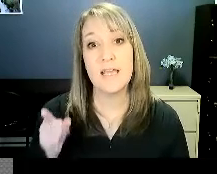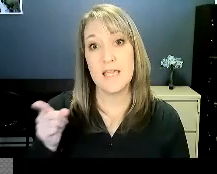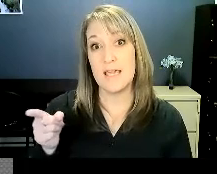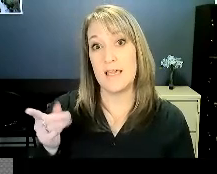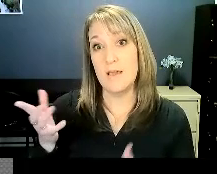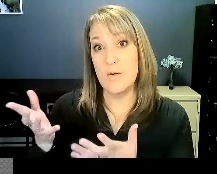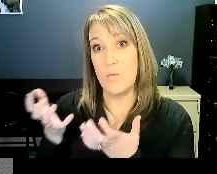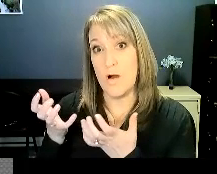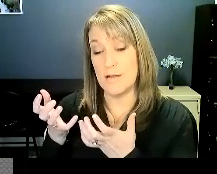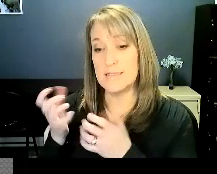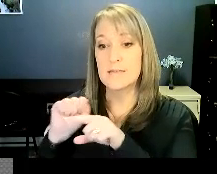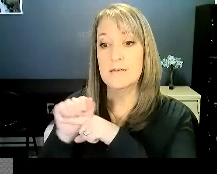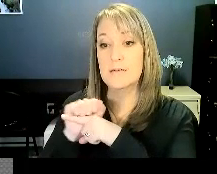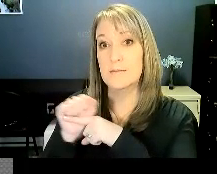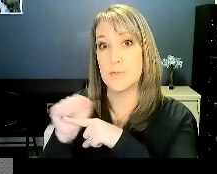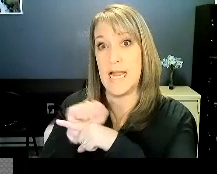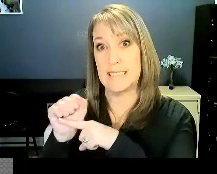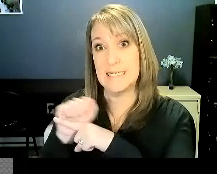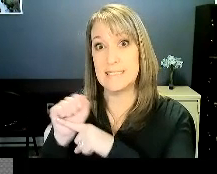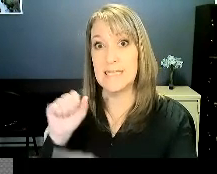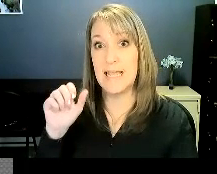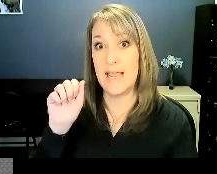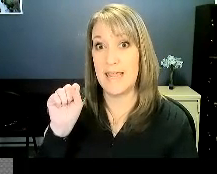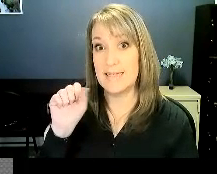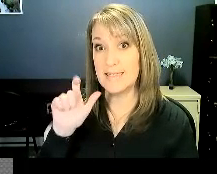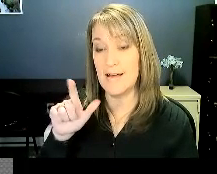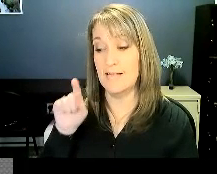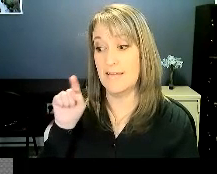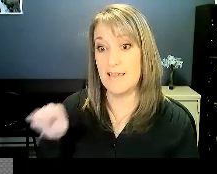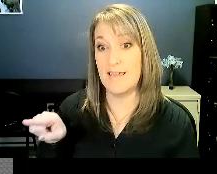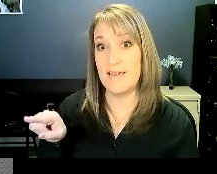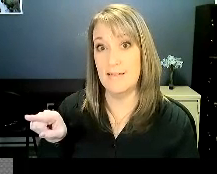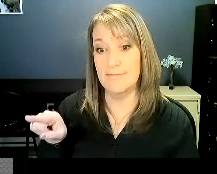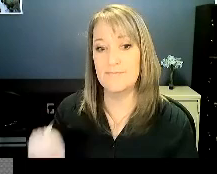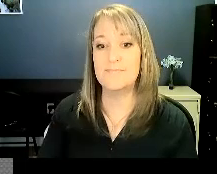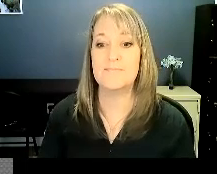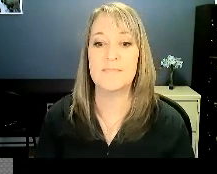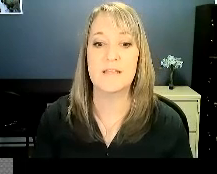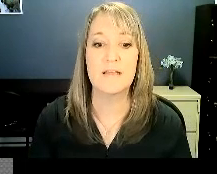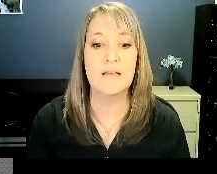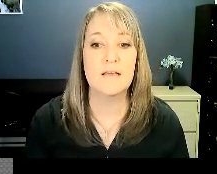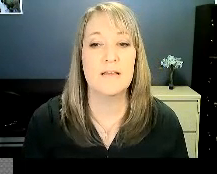as he wants practice ASL, he.